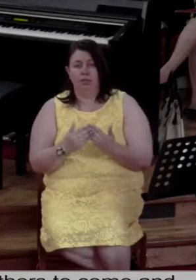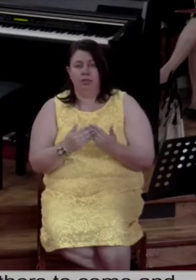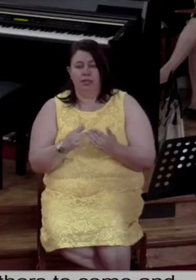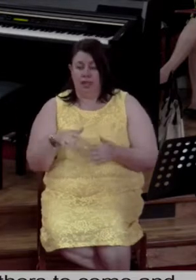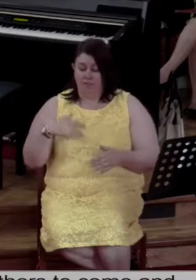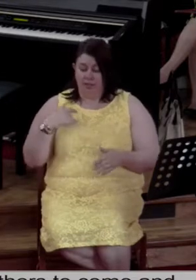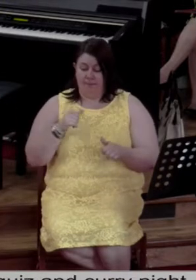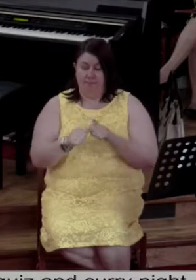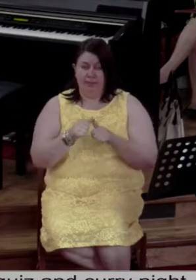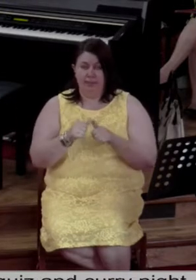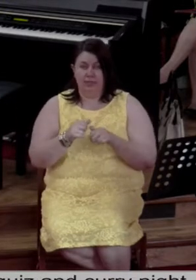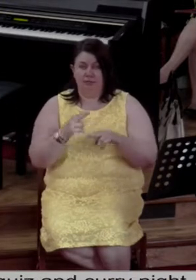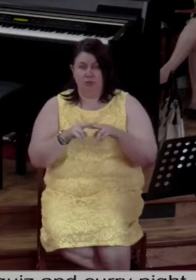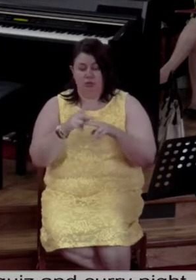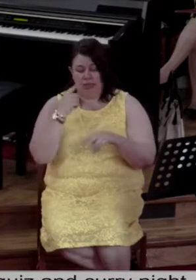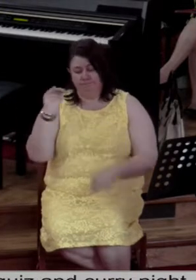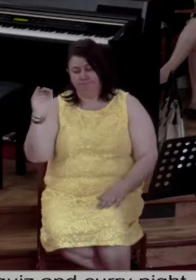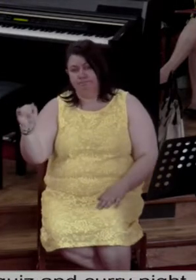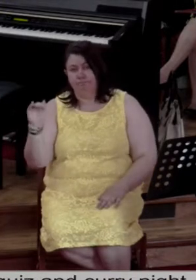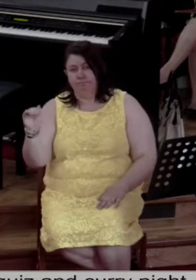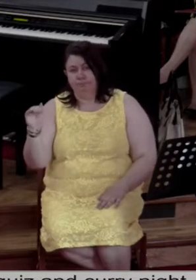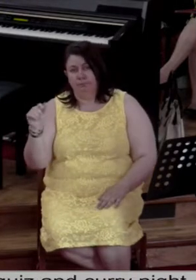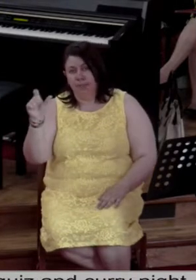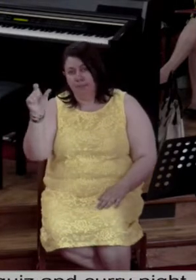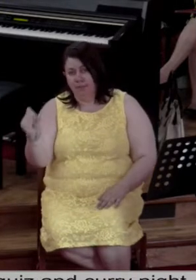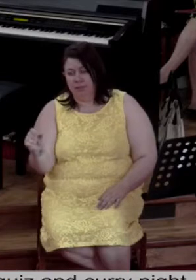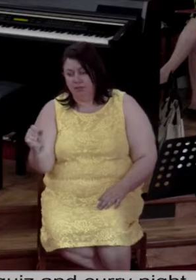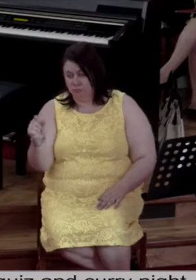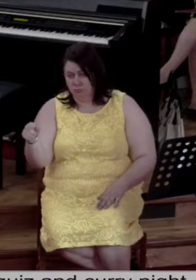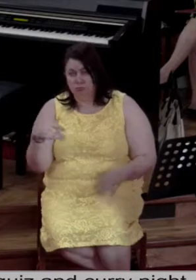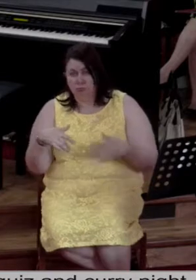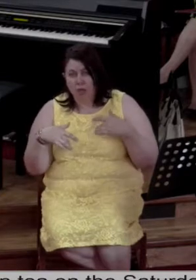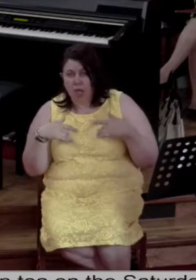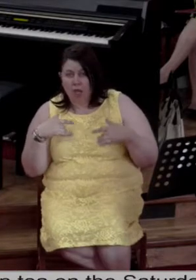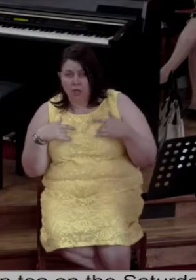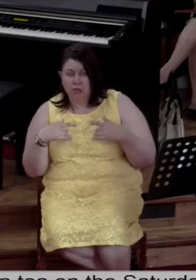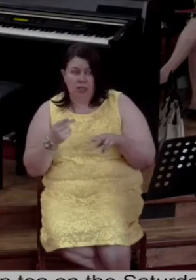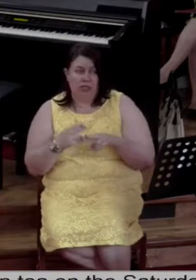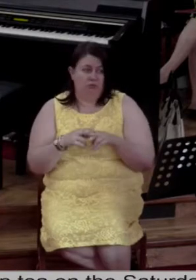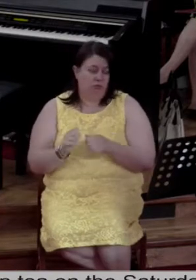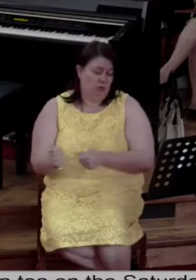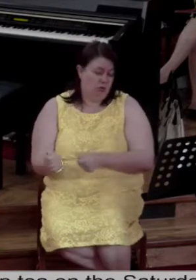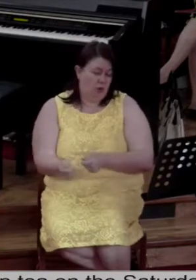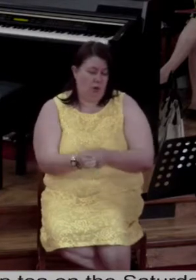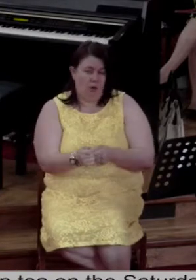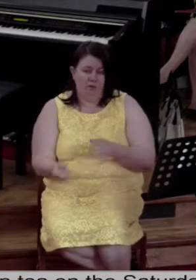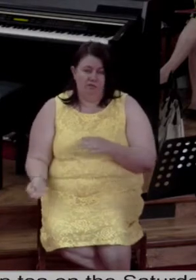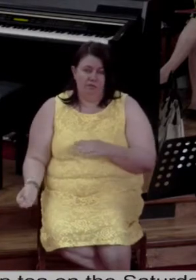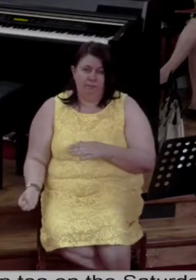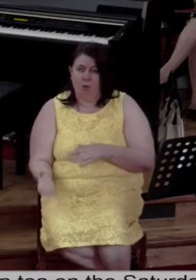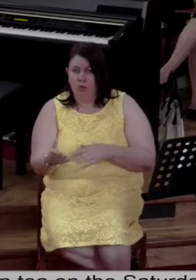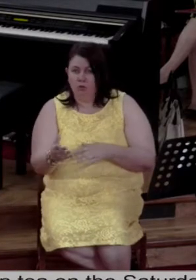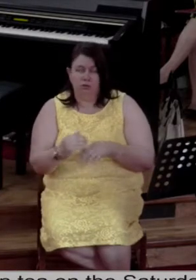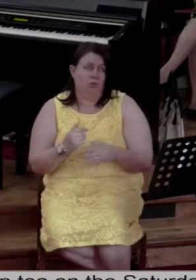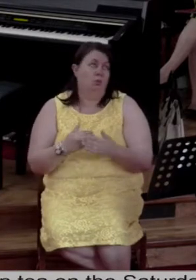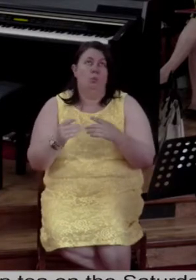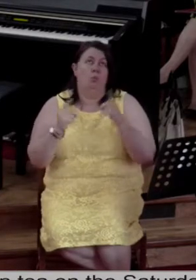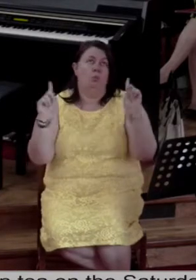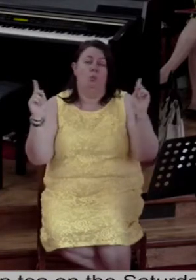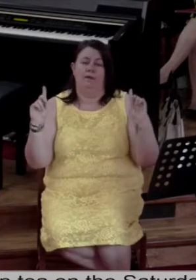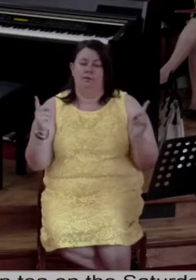somebody, either in your street or at your work or wherever you play bowls or golf or whatever it is you do with your leisure time,